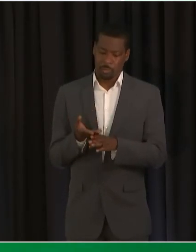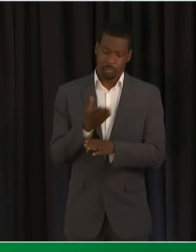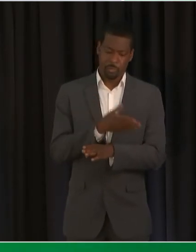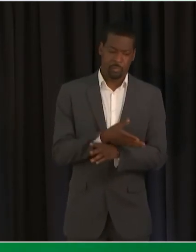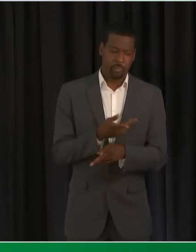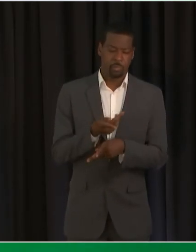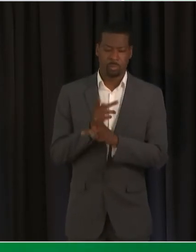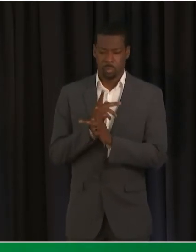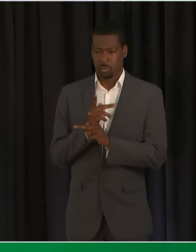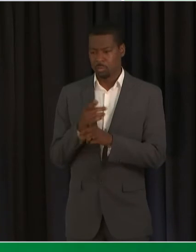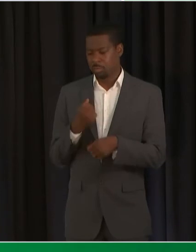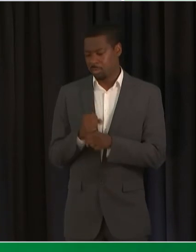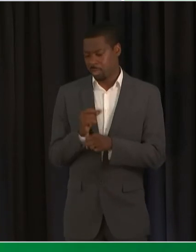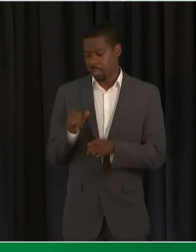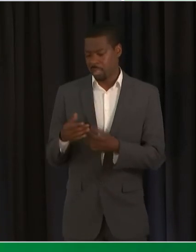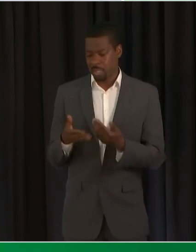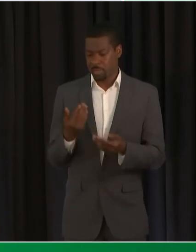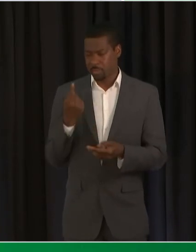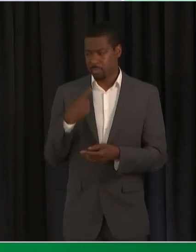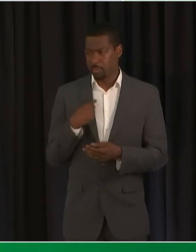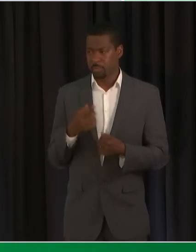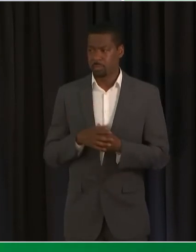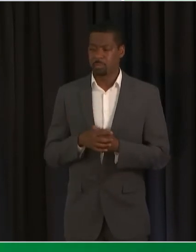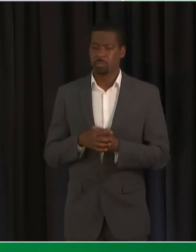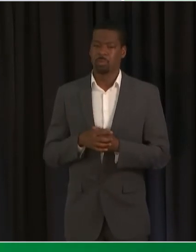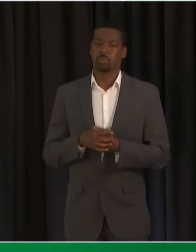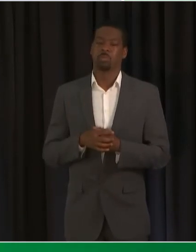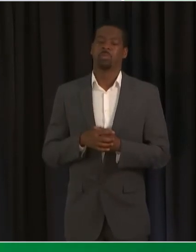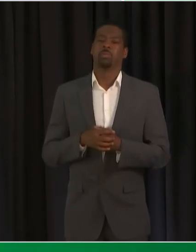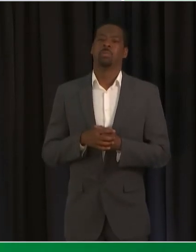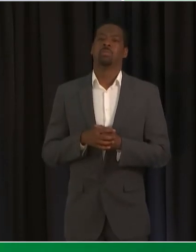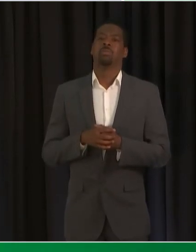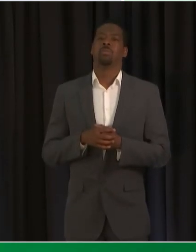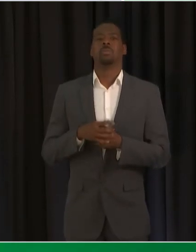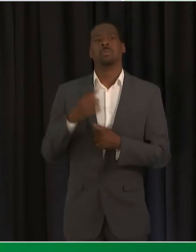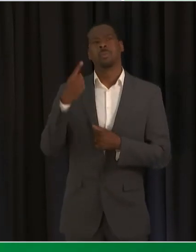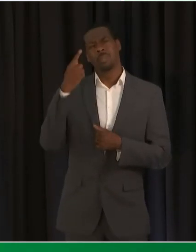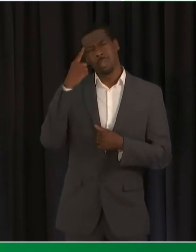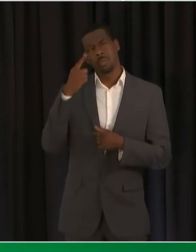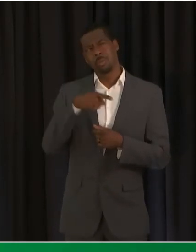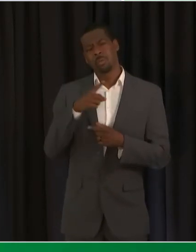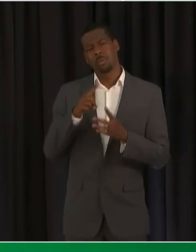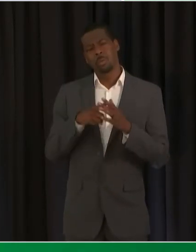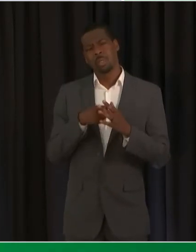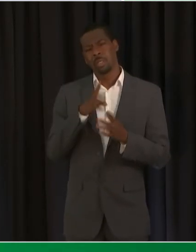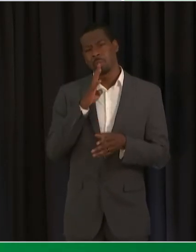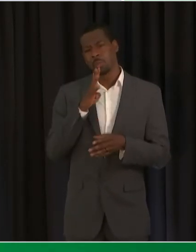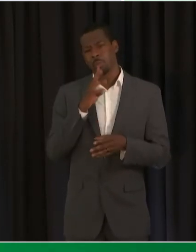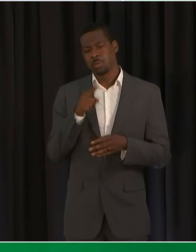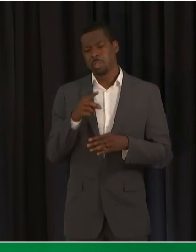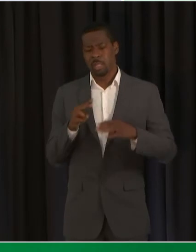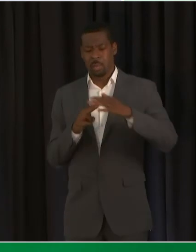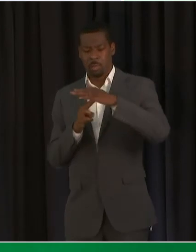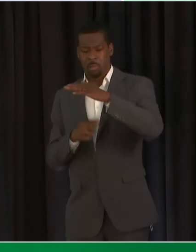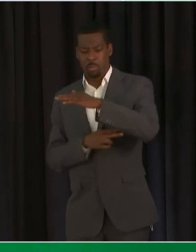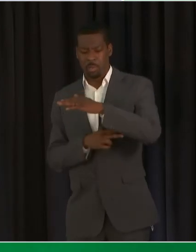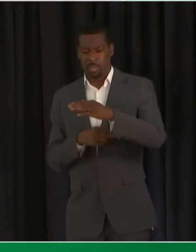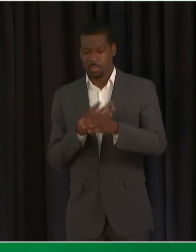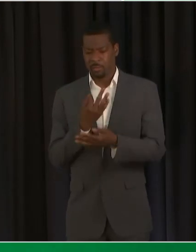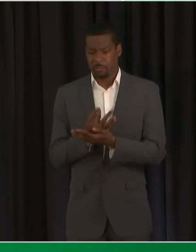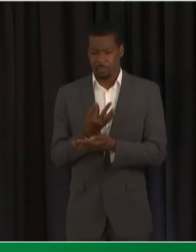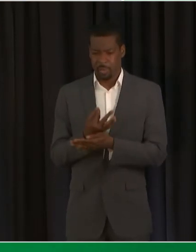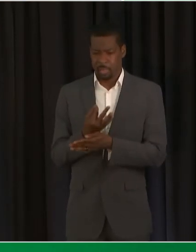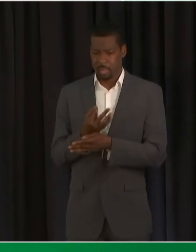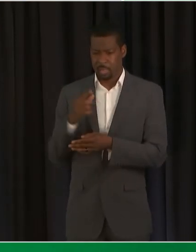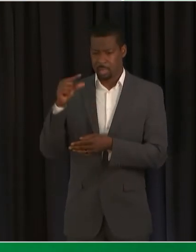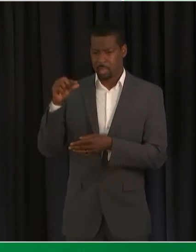previous loans to make the next ones a little easier. Absolutely. And I think in your opening remarks, you mentioned Bridge Fund as a loan. But A we'll